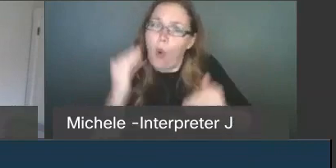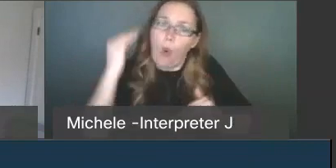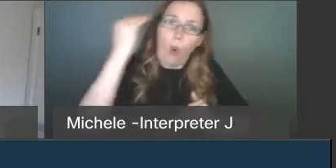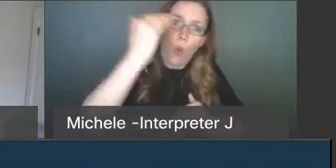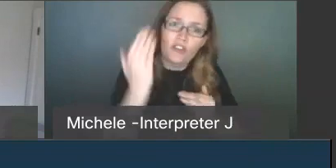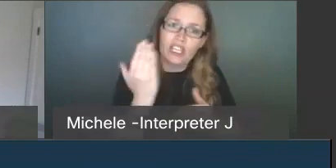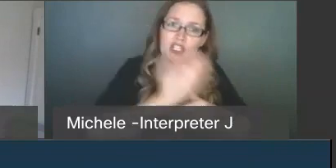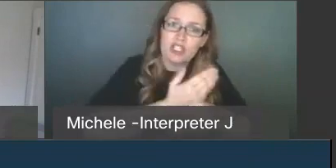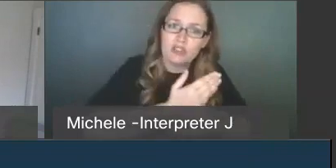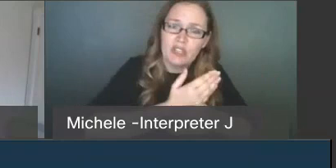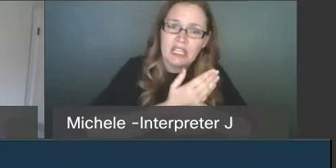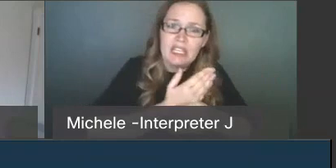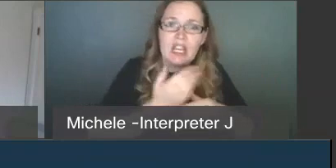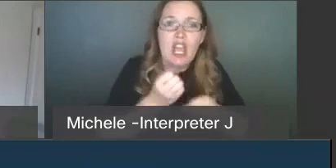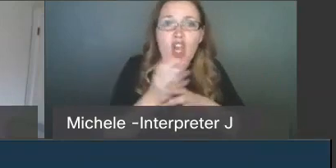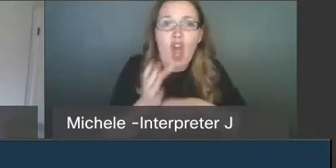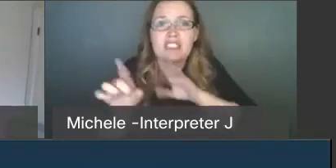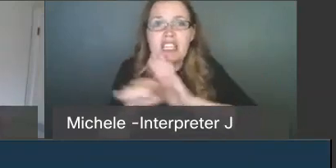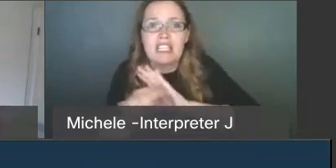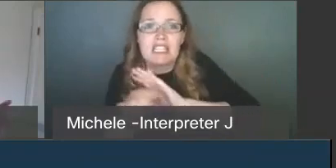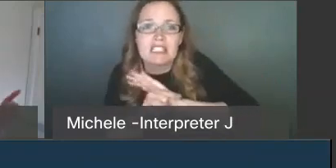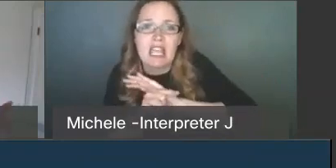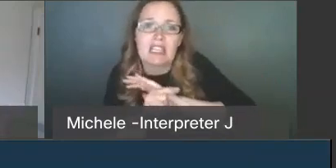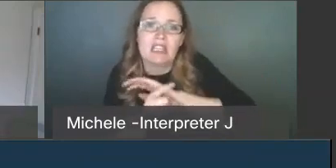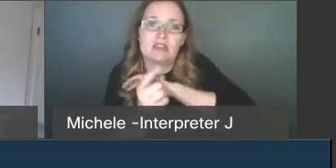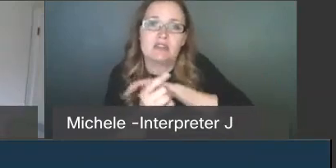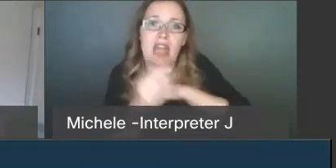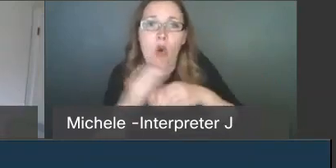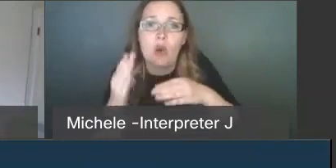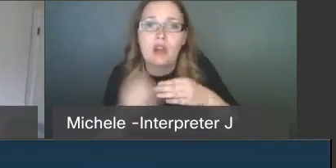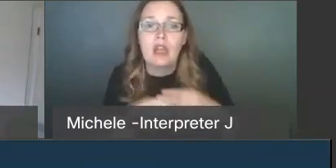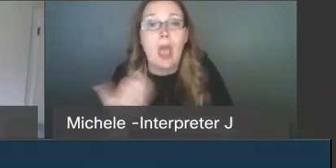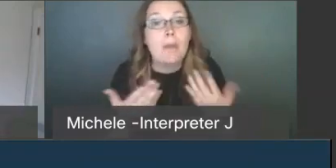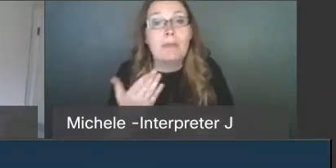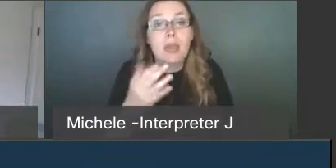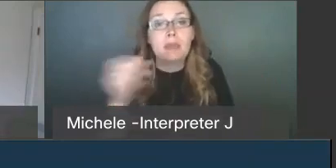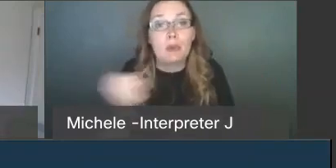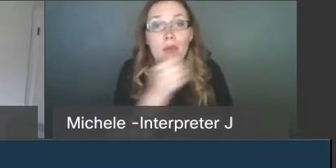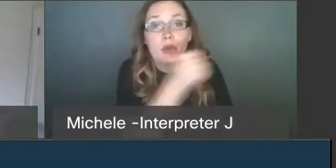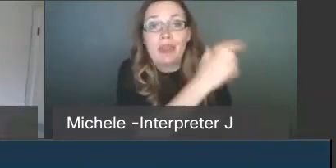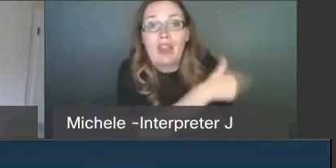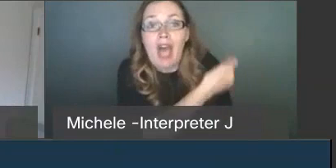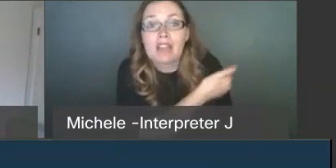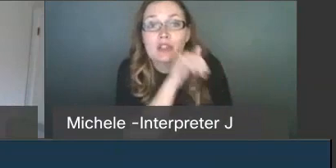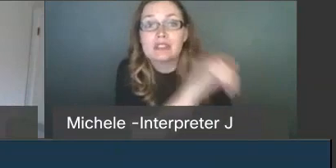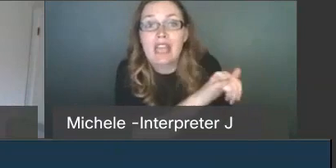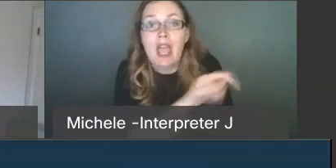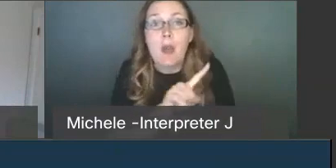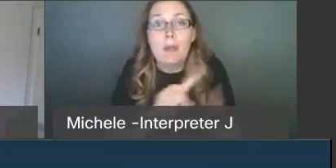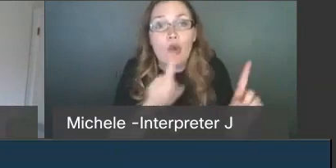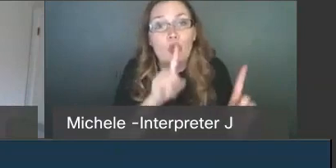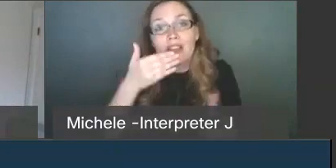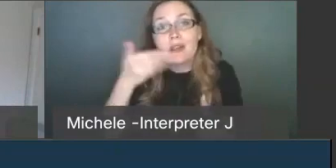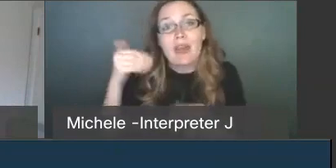This could look like putting somebody in the hospital when they'd be fine in an outpatient setting. This could be giving